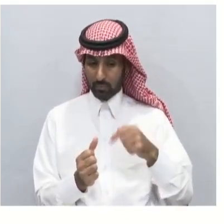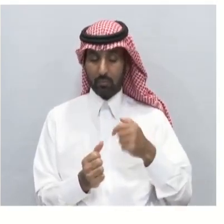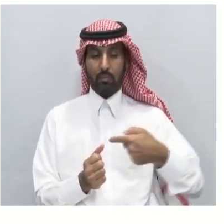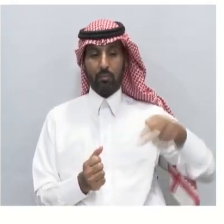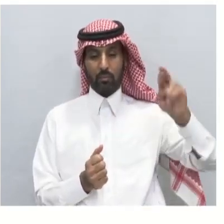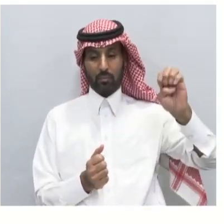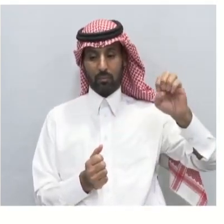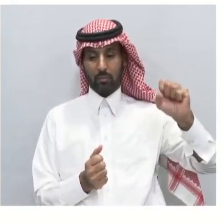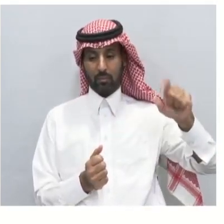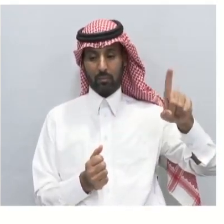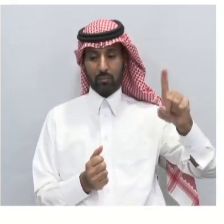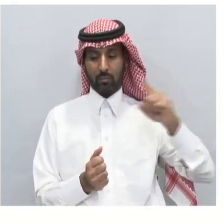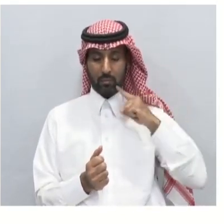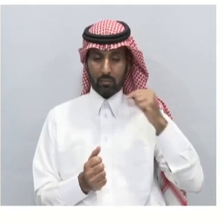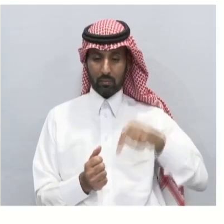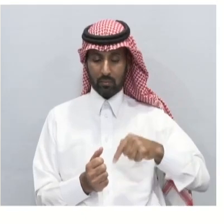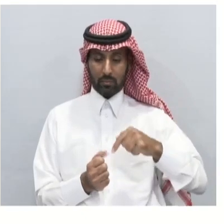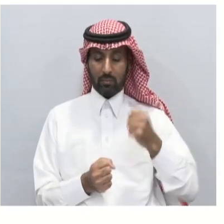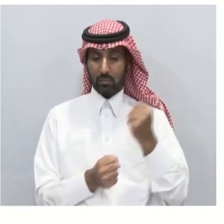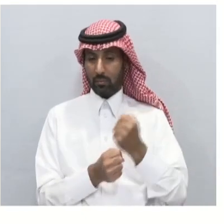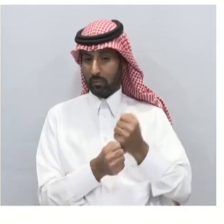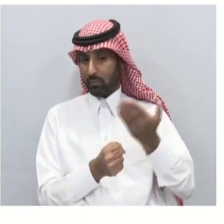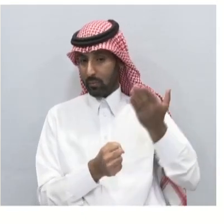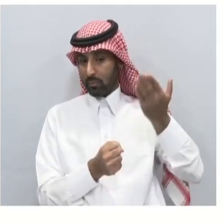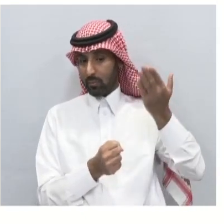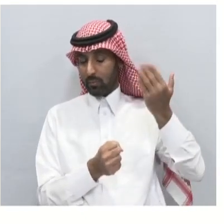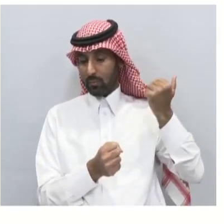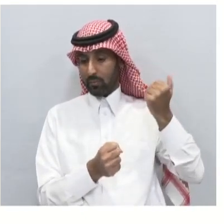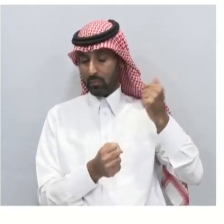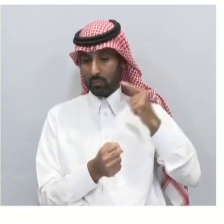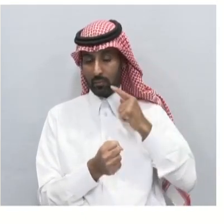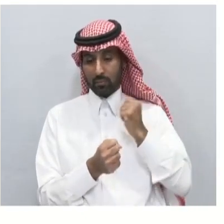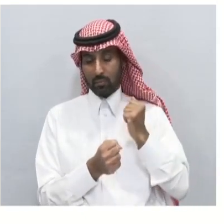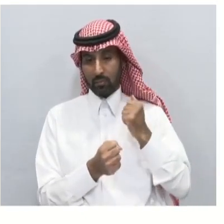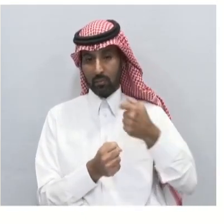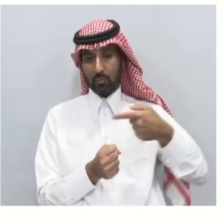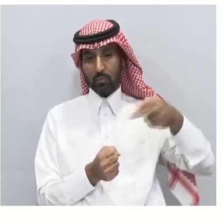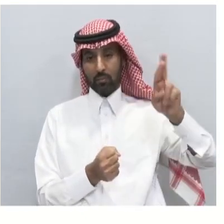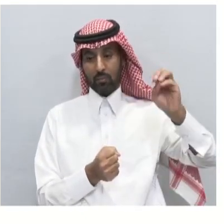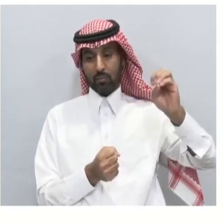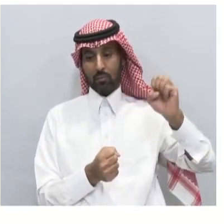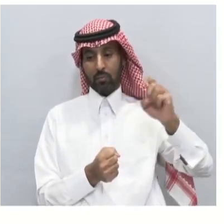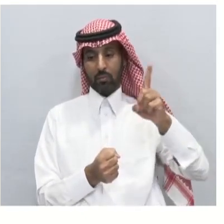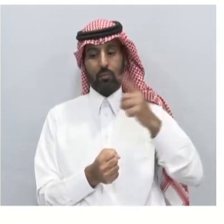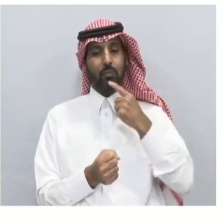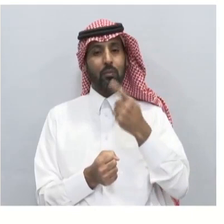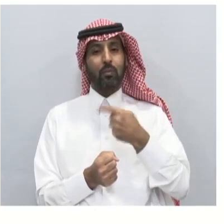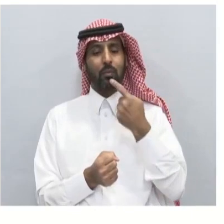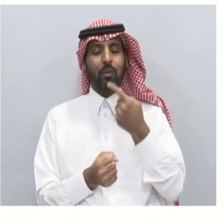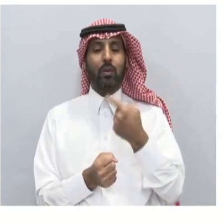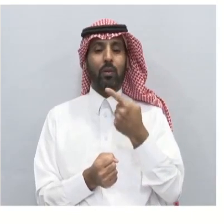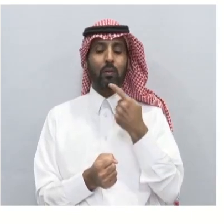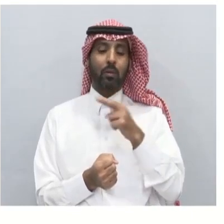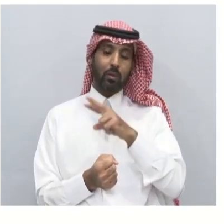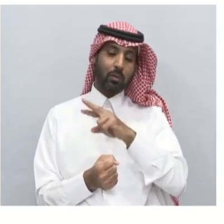It's the same, read, read, read. The pronunciation is different, but the writing, the spelling is